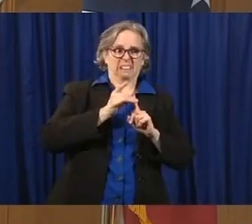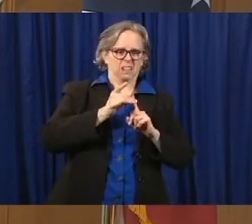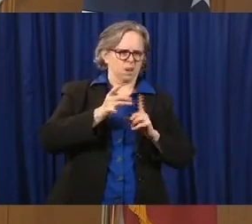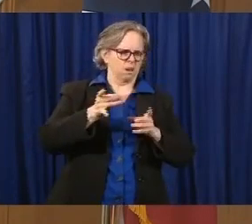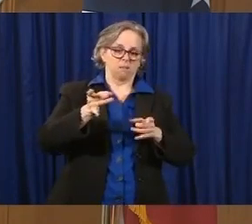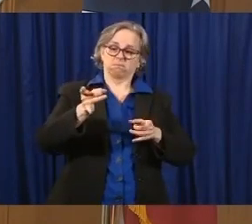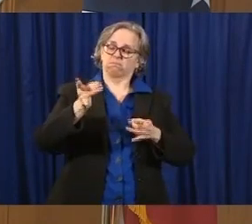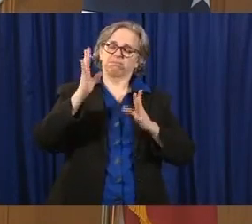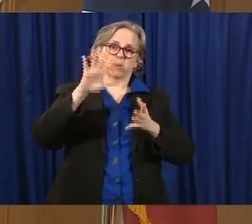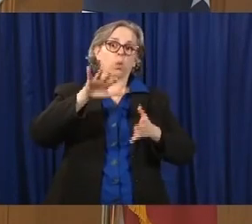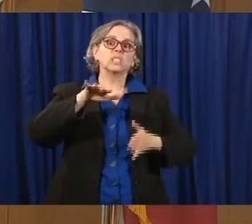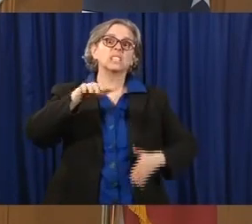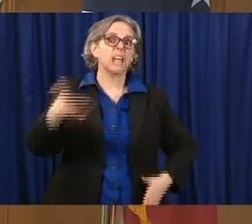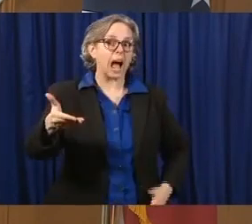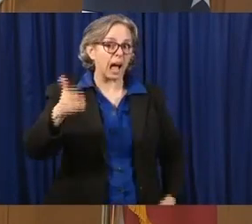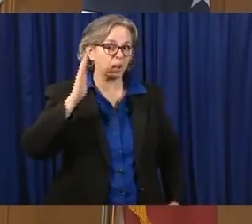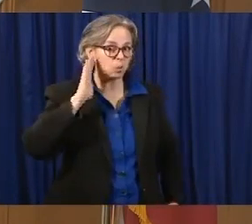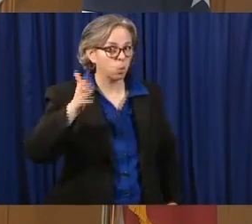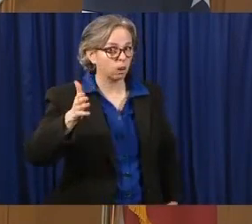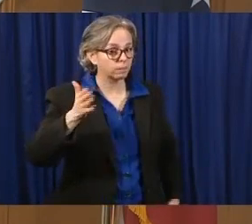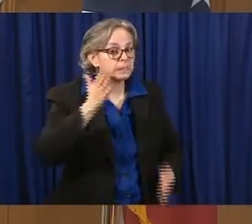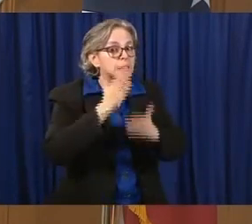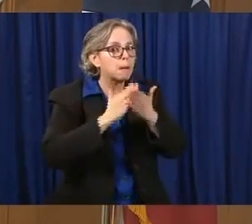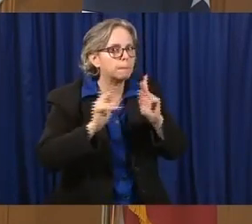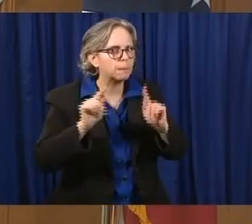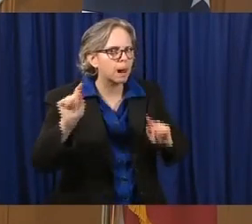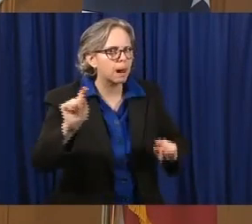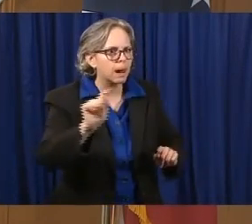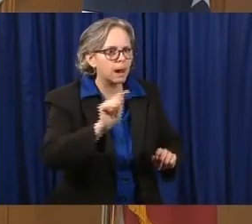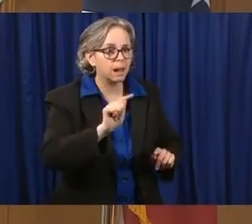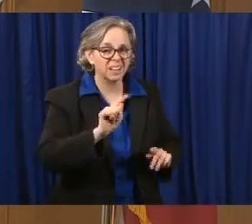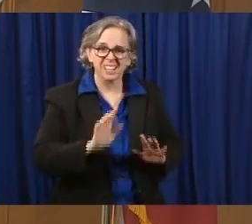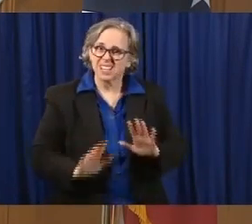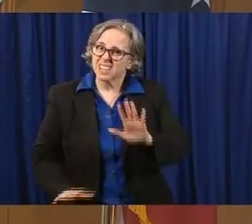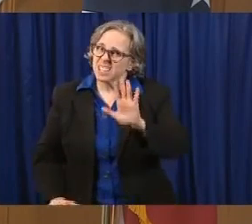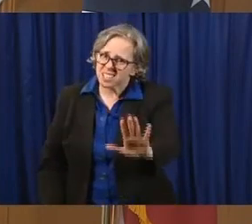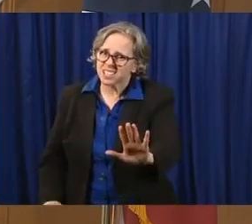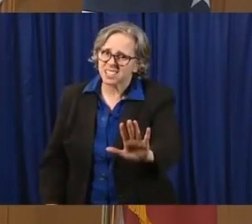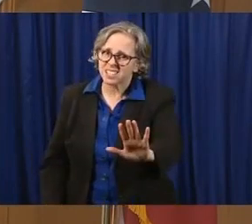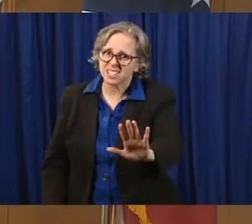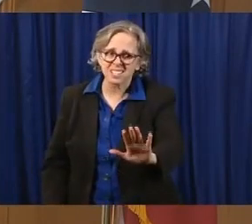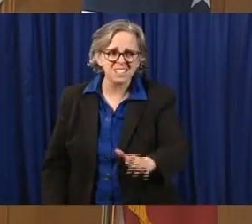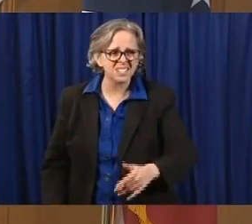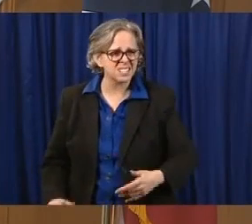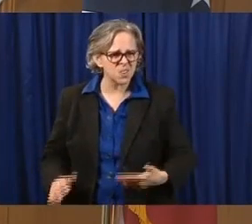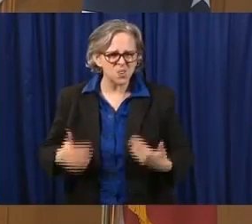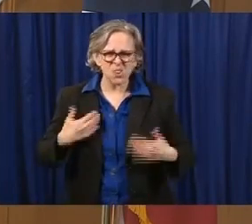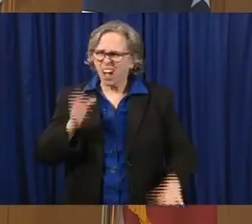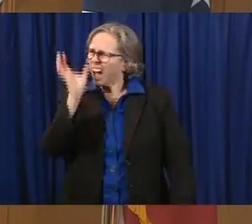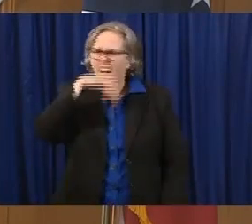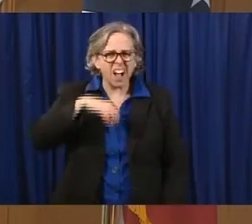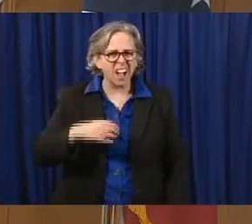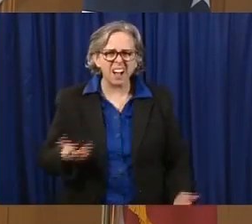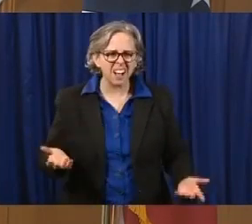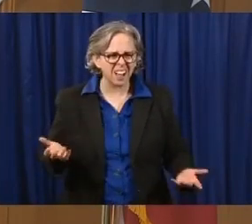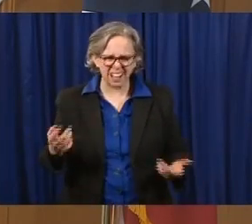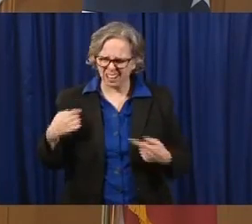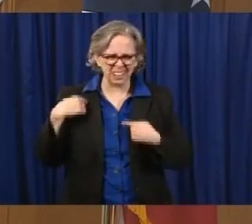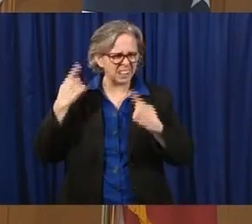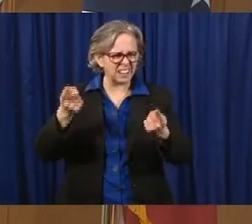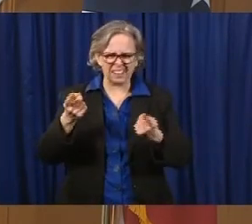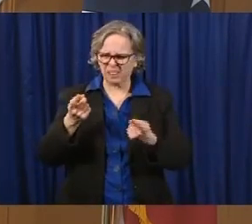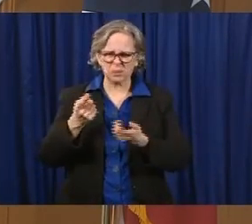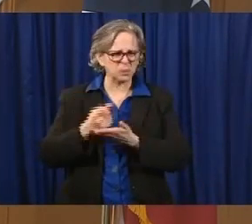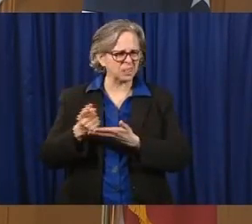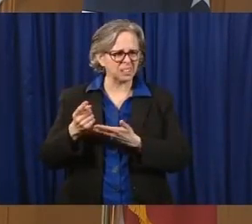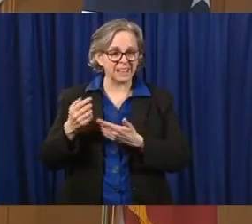You know, it is odd that, you know, we look at, for the last week, and we think there's good news, and